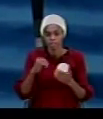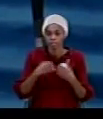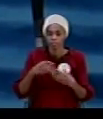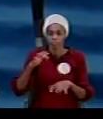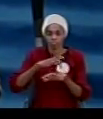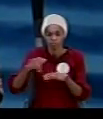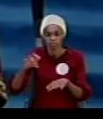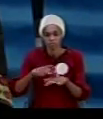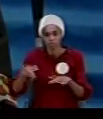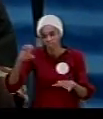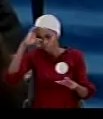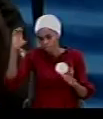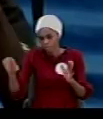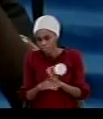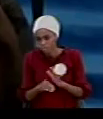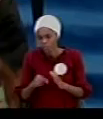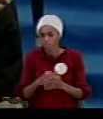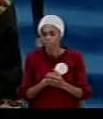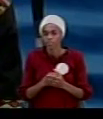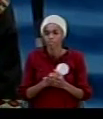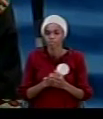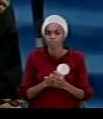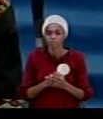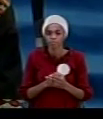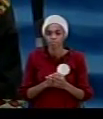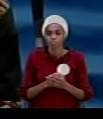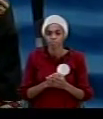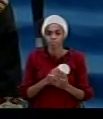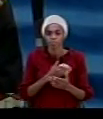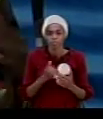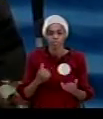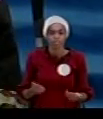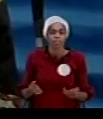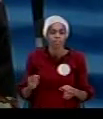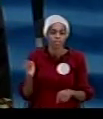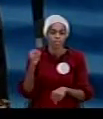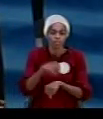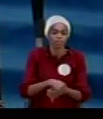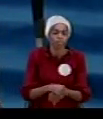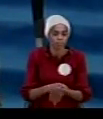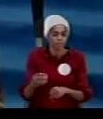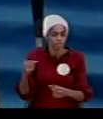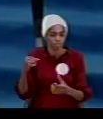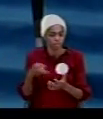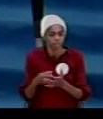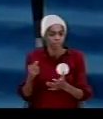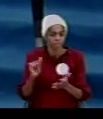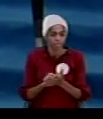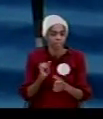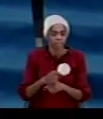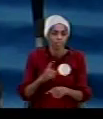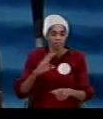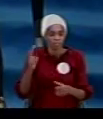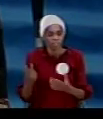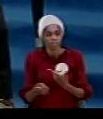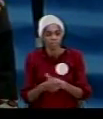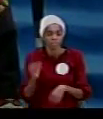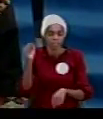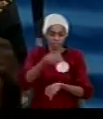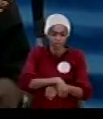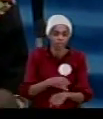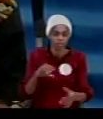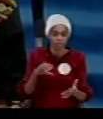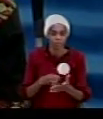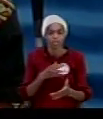stuff. And then I overcame it that night. The second day, I overcame it. The third day,